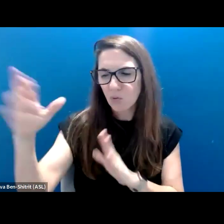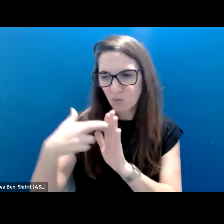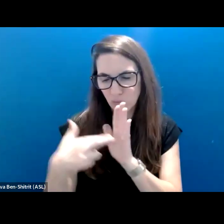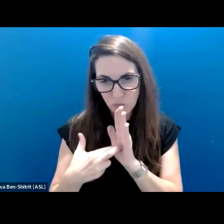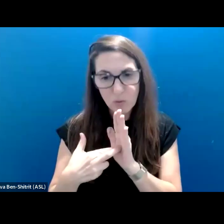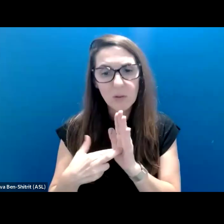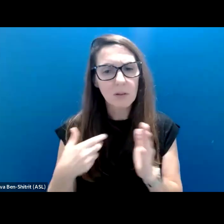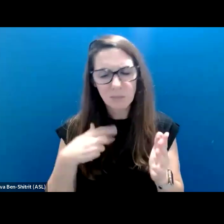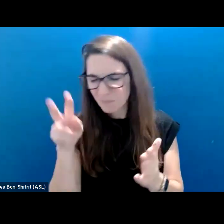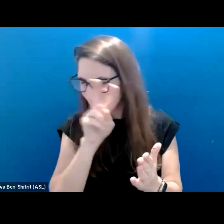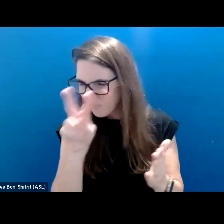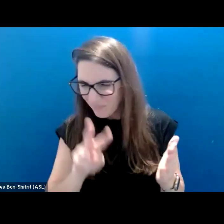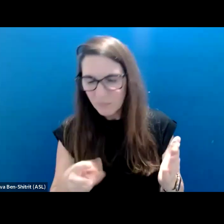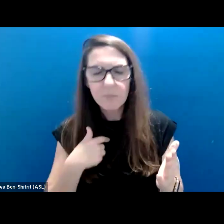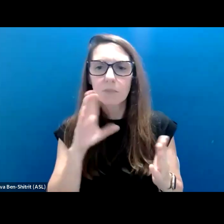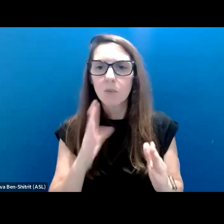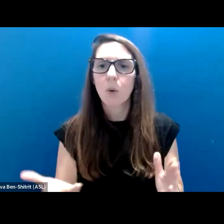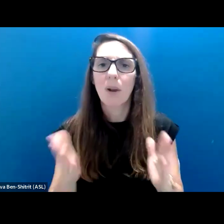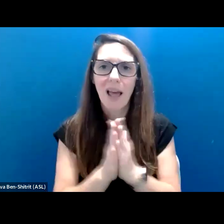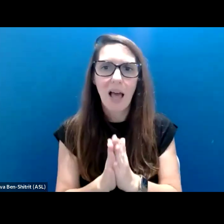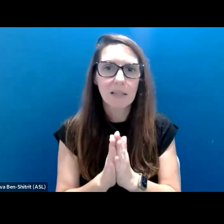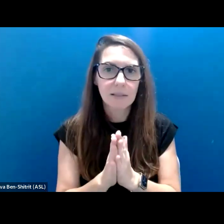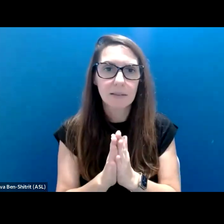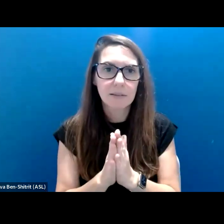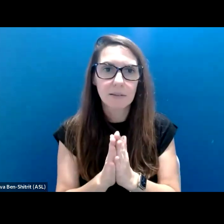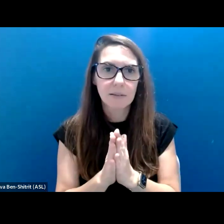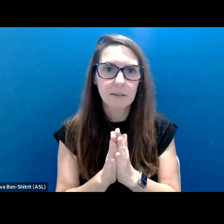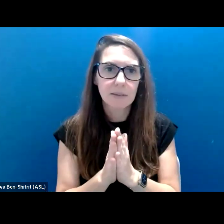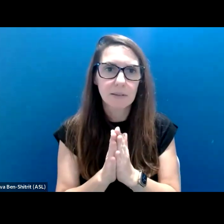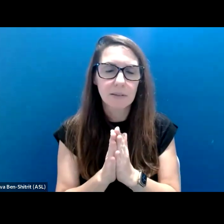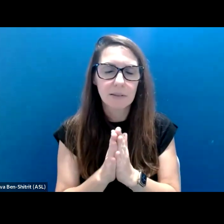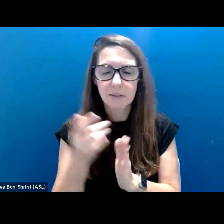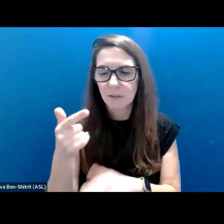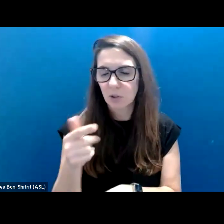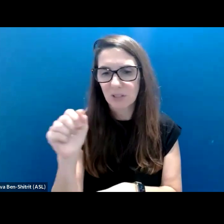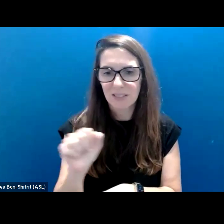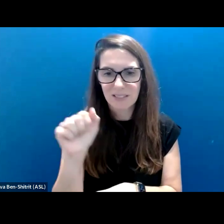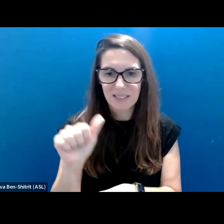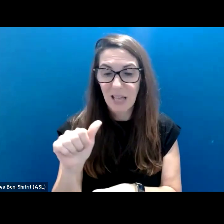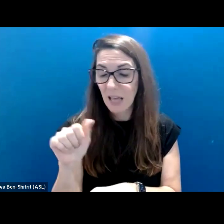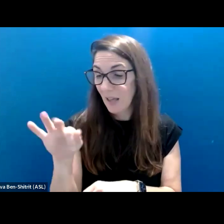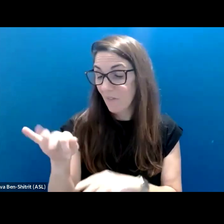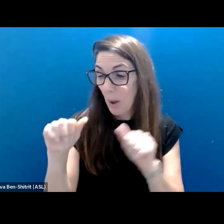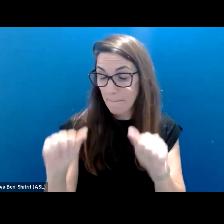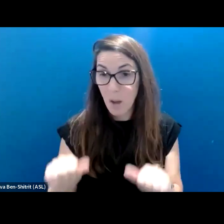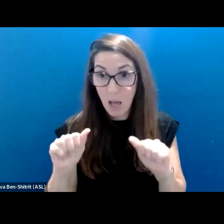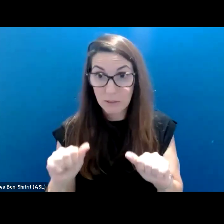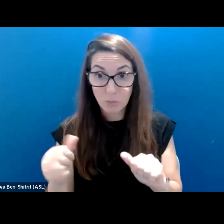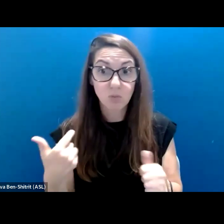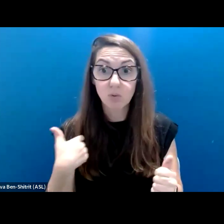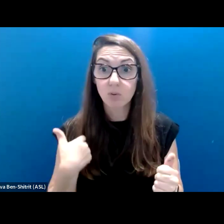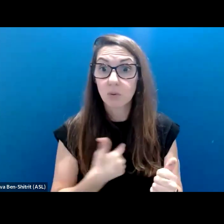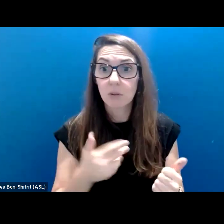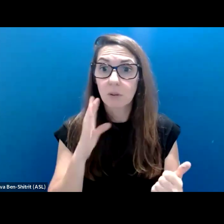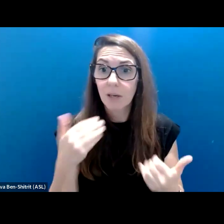I am going to ask the GSA if it is possible to have what